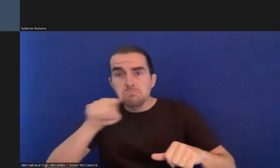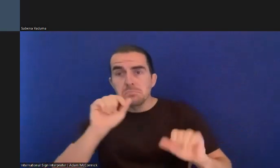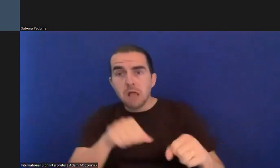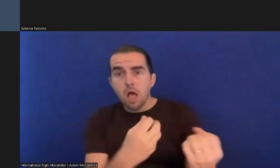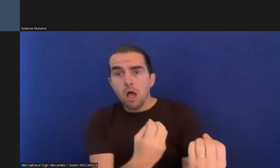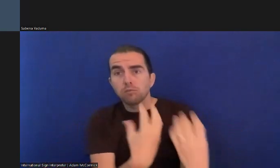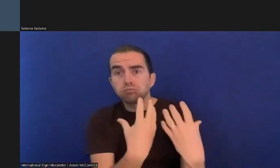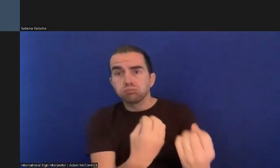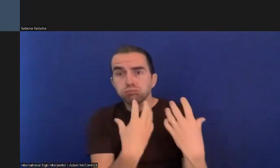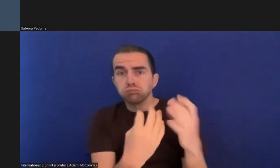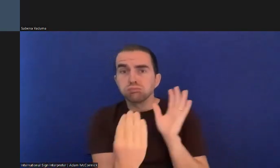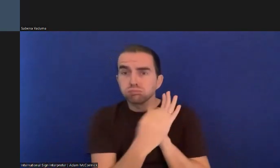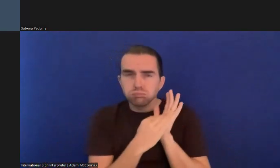safe,